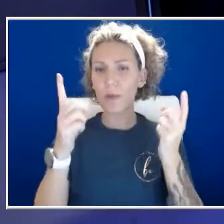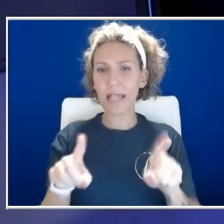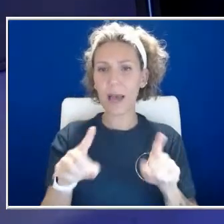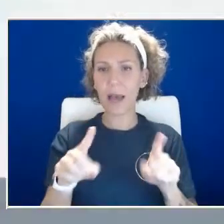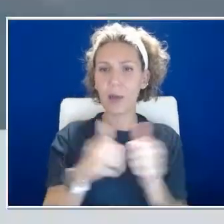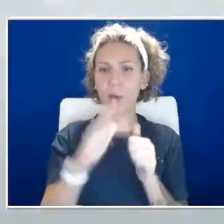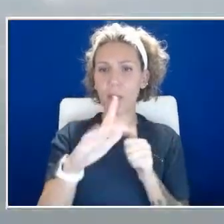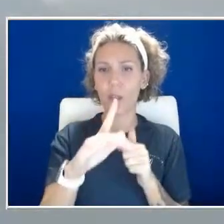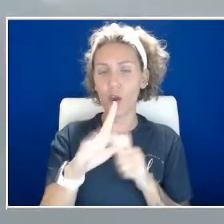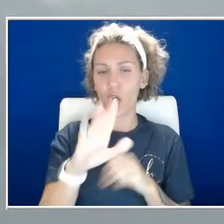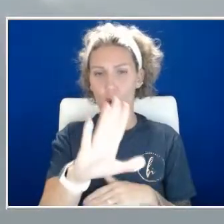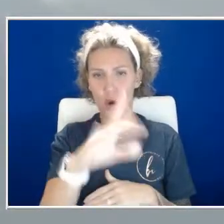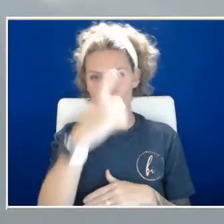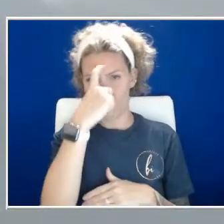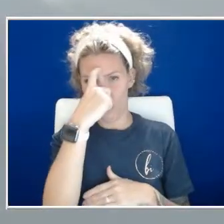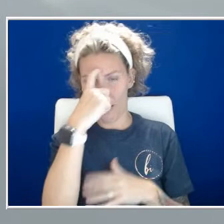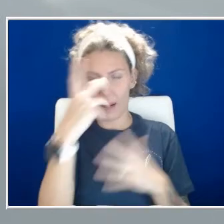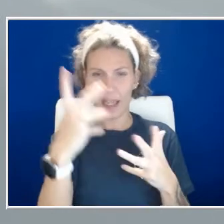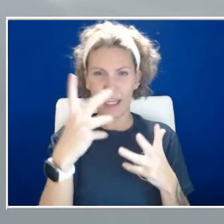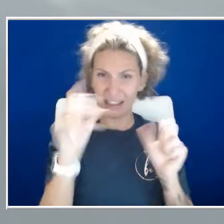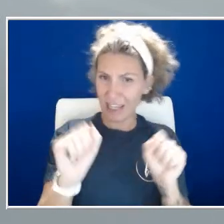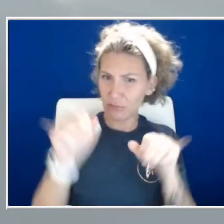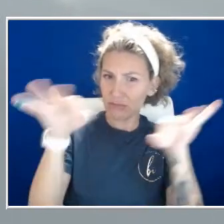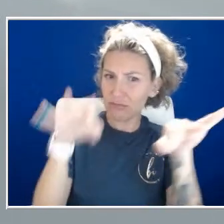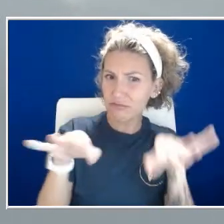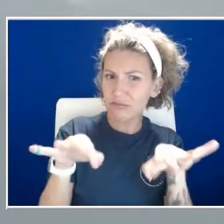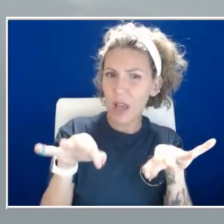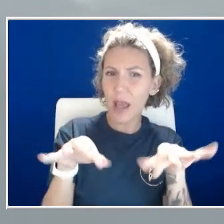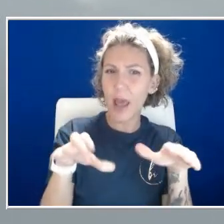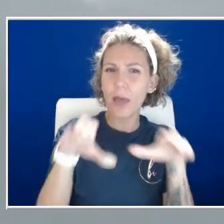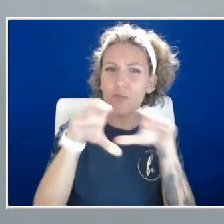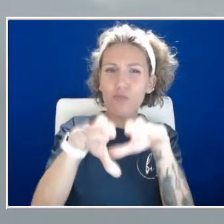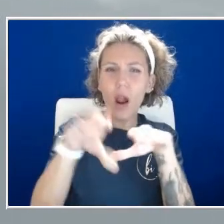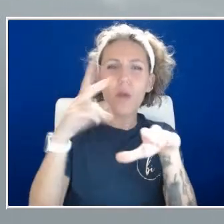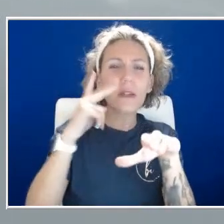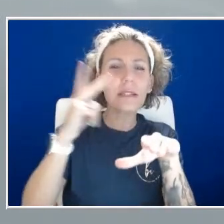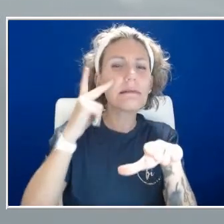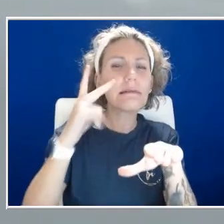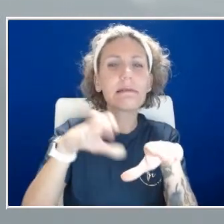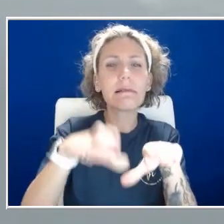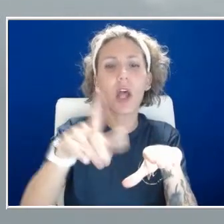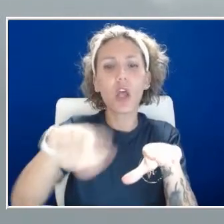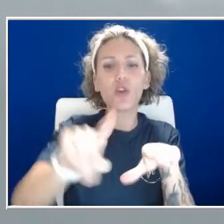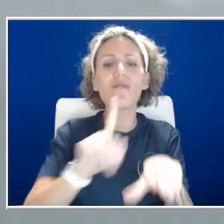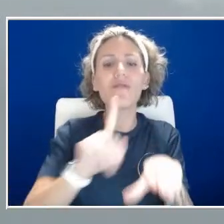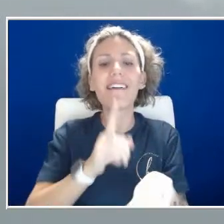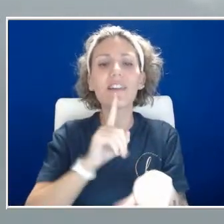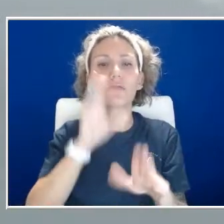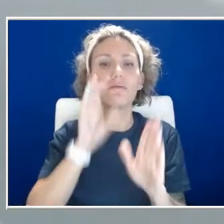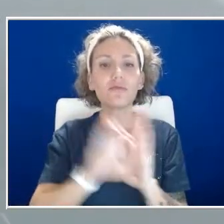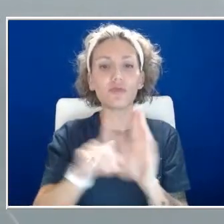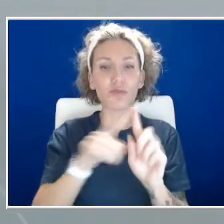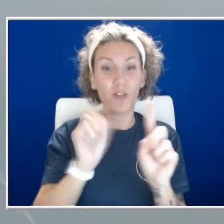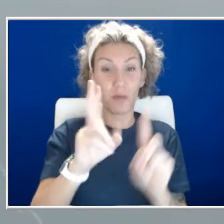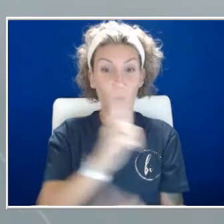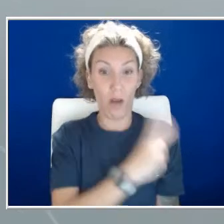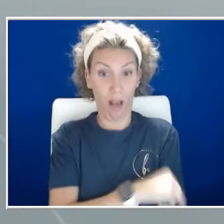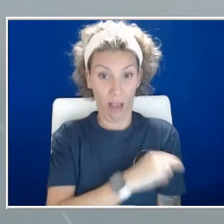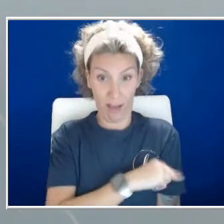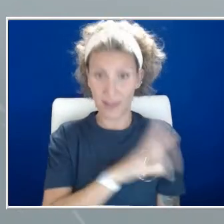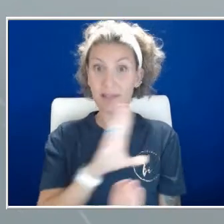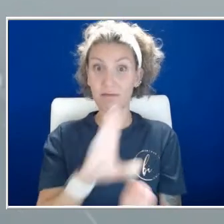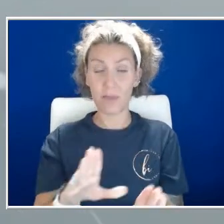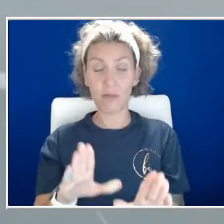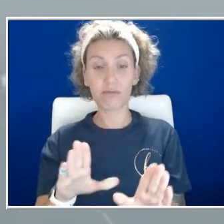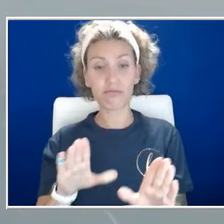time. Just walk us through this. Show us what we're seeing. Right. So, Lori, these are your actual images from your hospital stay. The first thing that we do